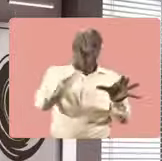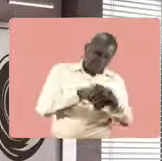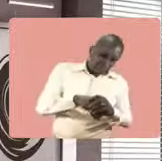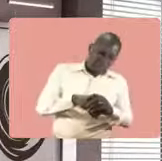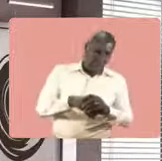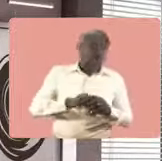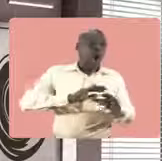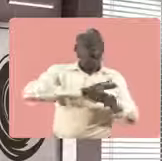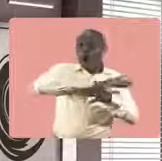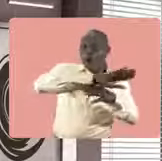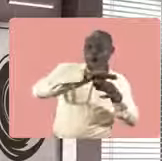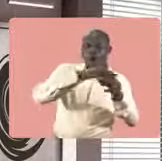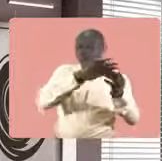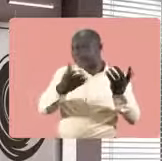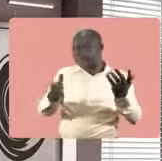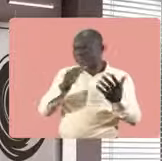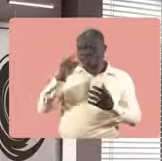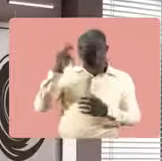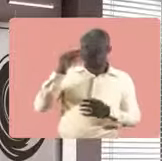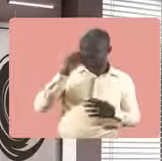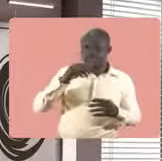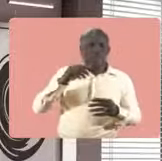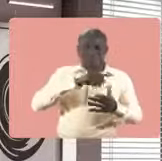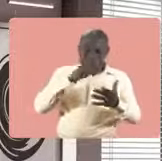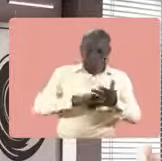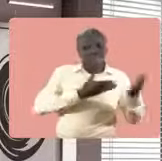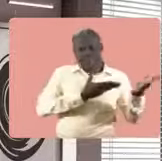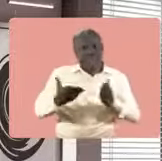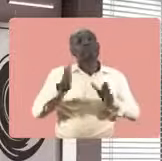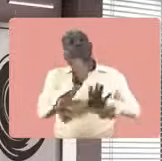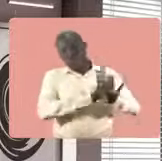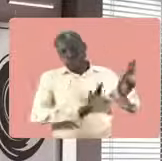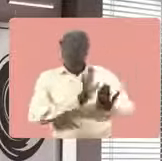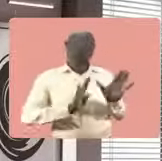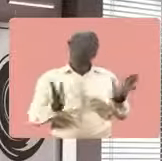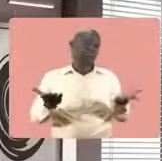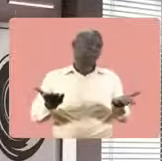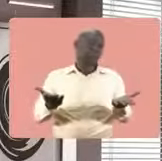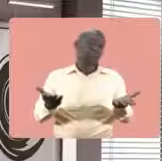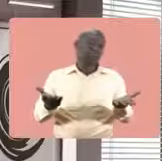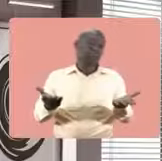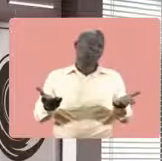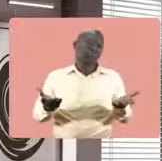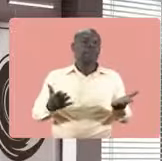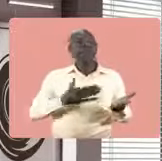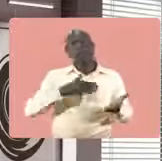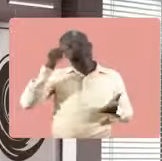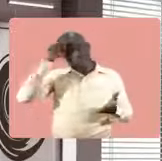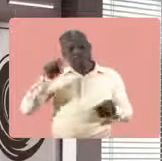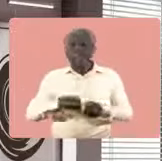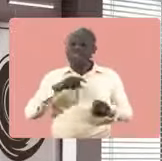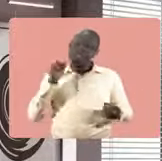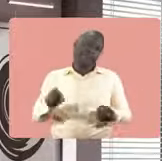ni nyina sebe obi ani mi ansa we num ana kofa problem at the brain. Madafonum,